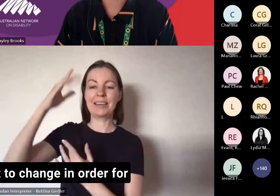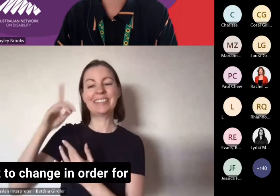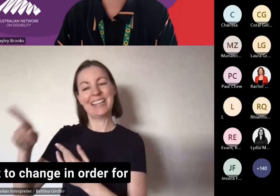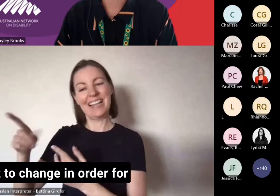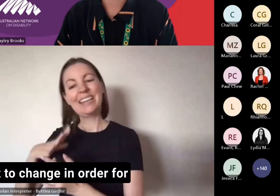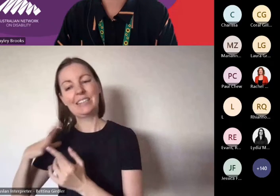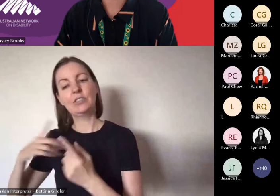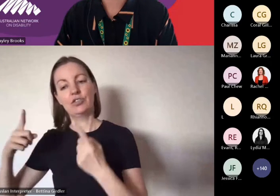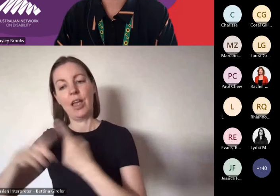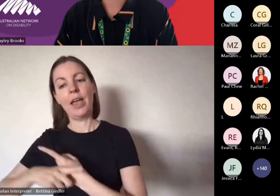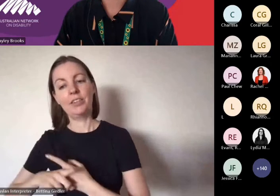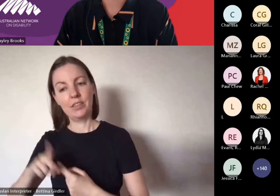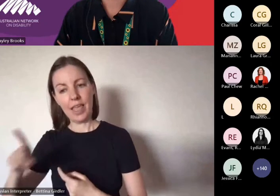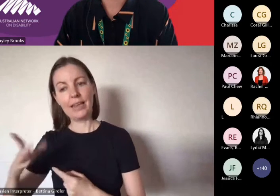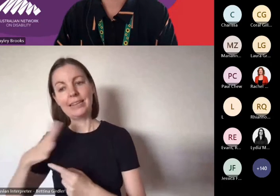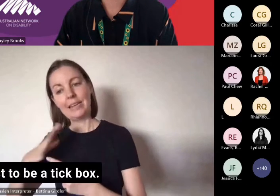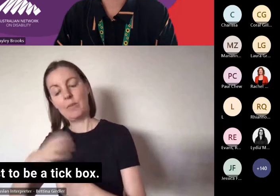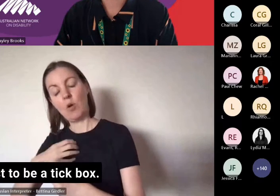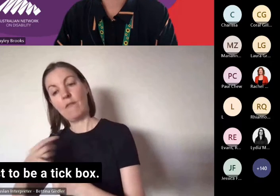order for